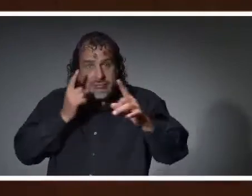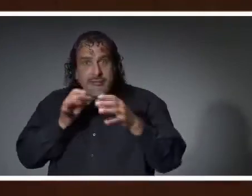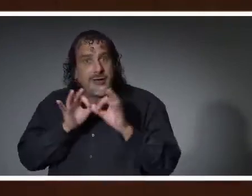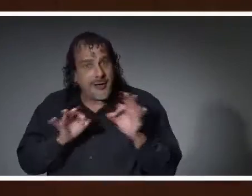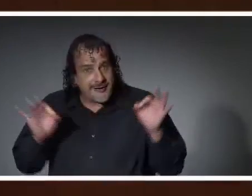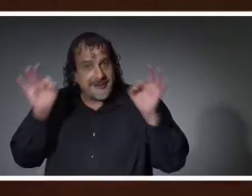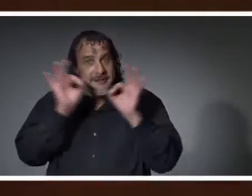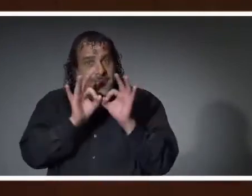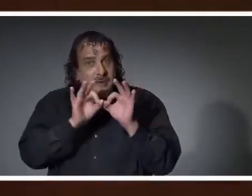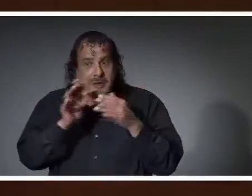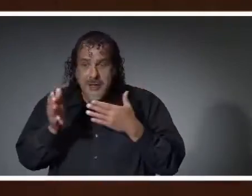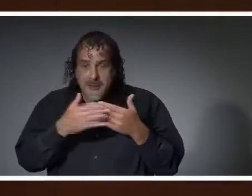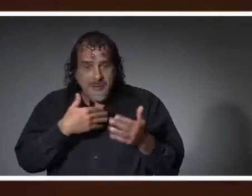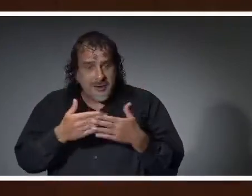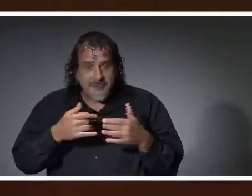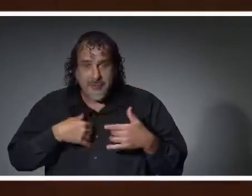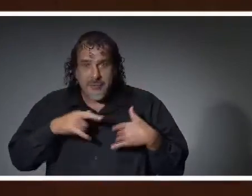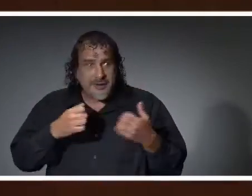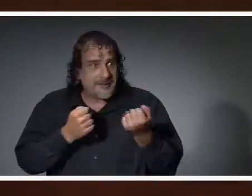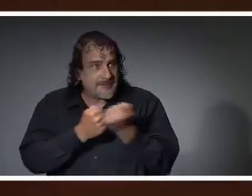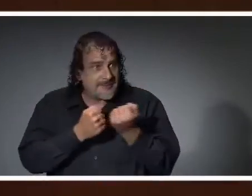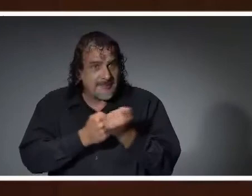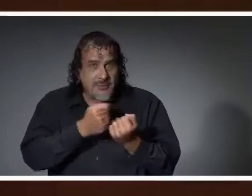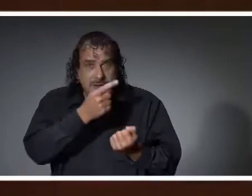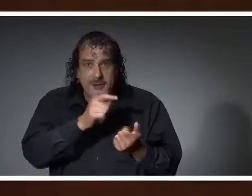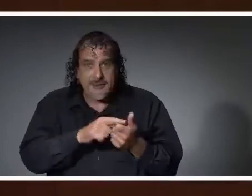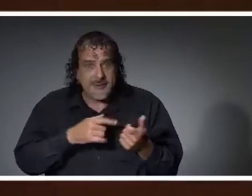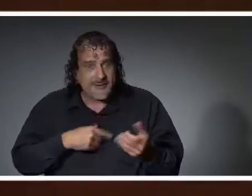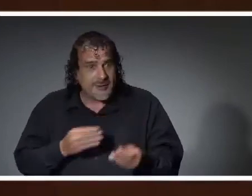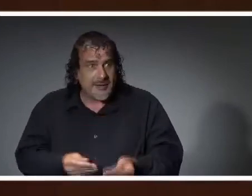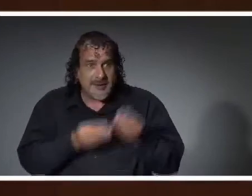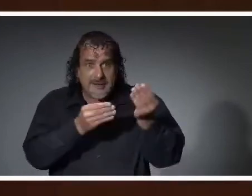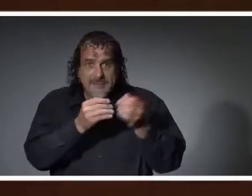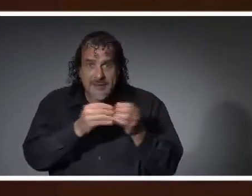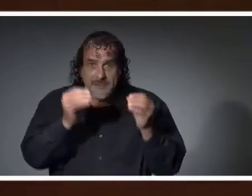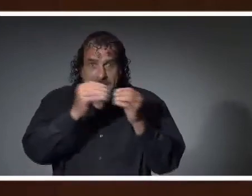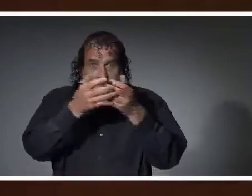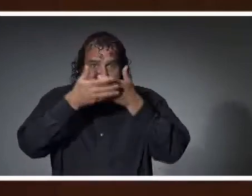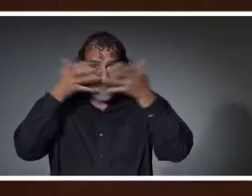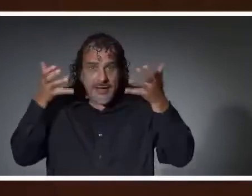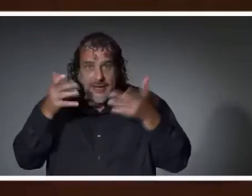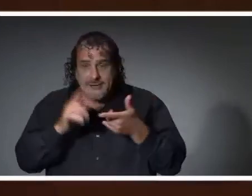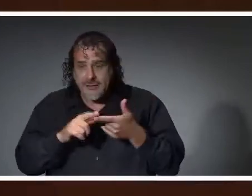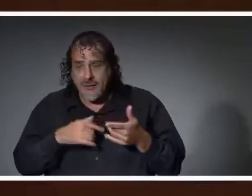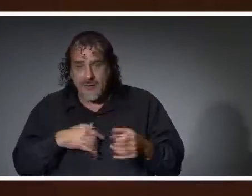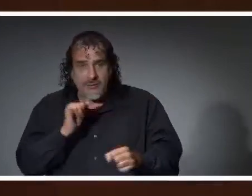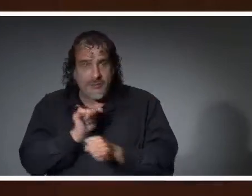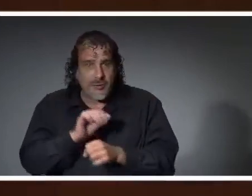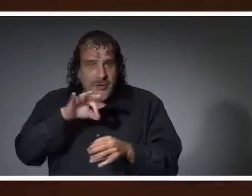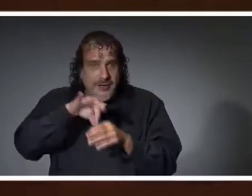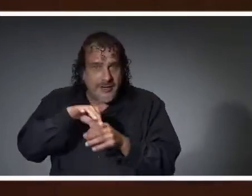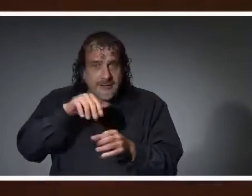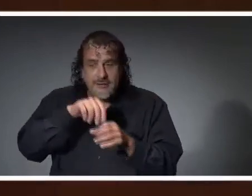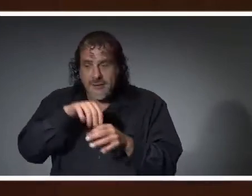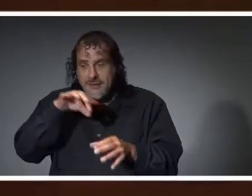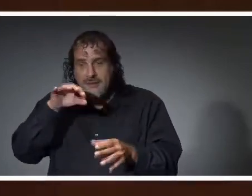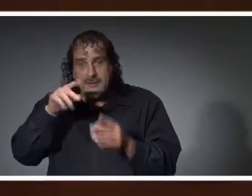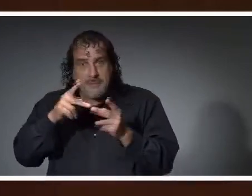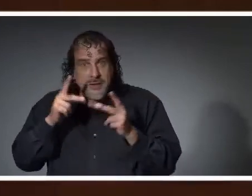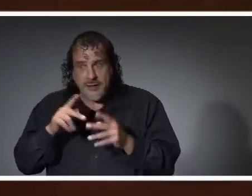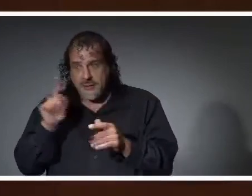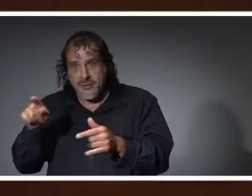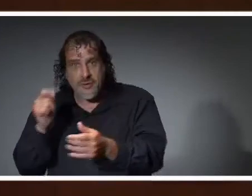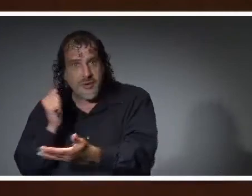we can do to support the distancing and the masking, if it means supplying masks or working with polling stations or anyone, we are there to support